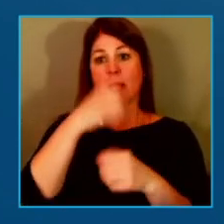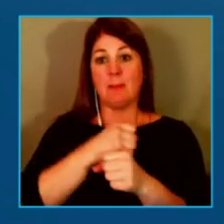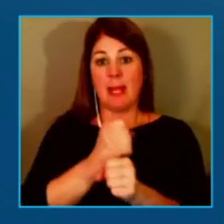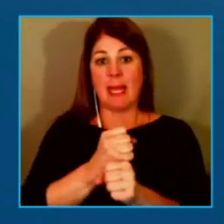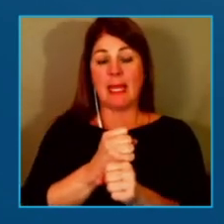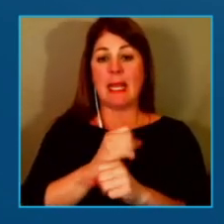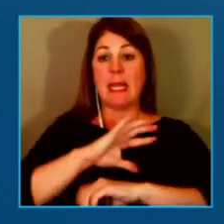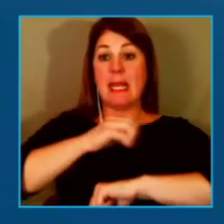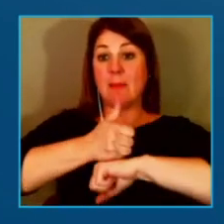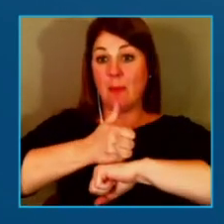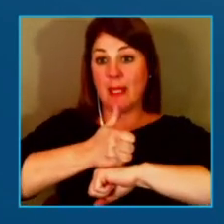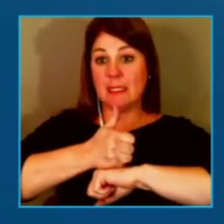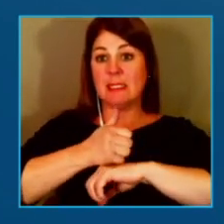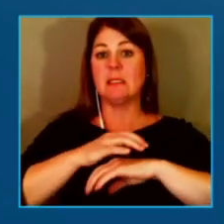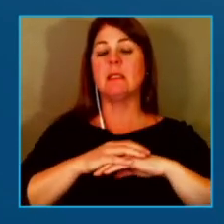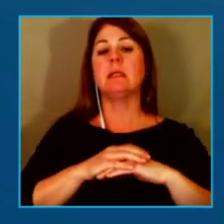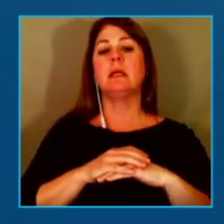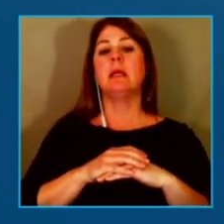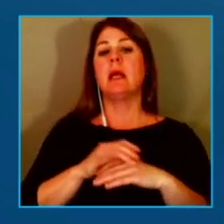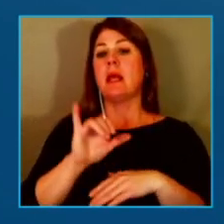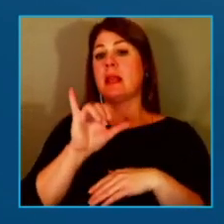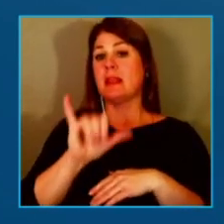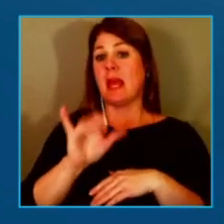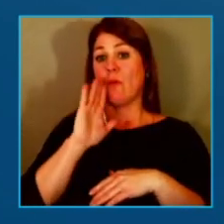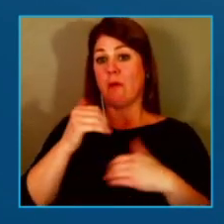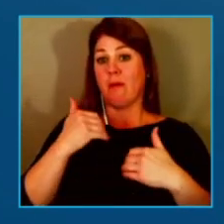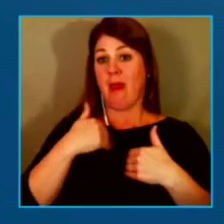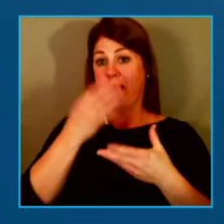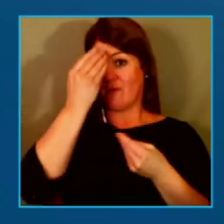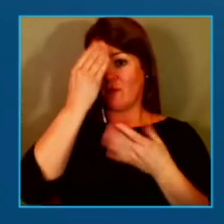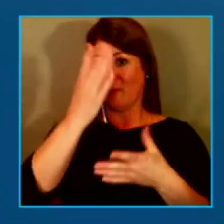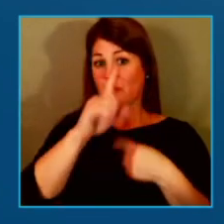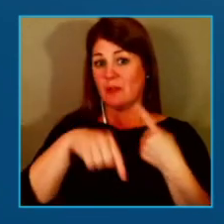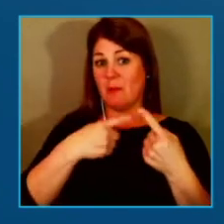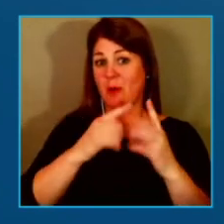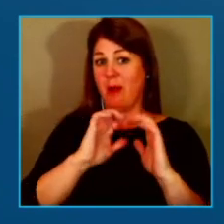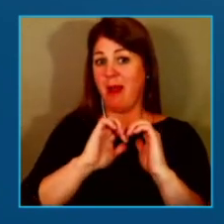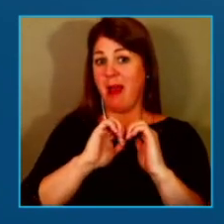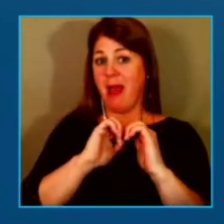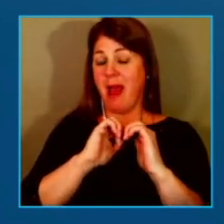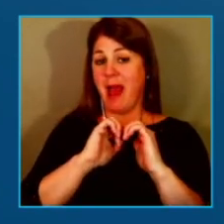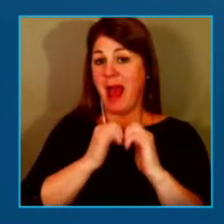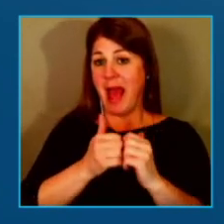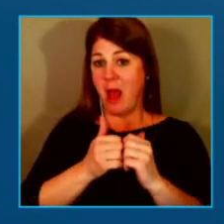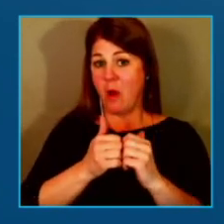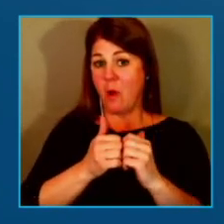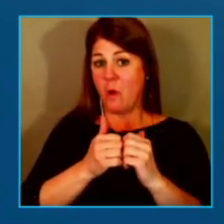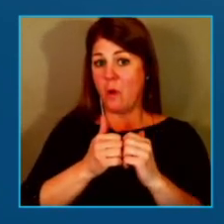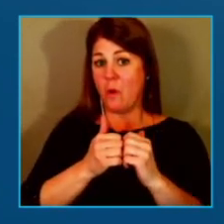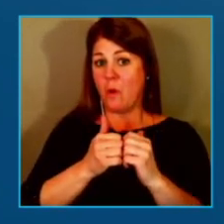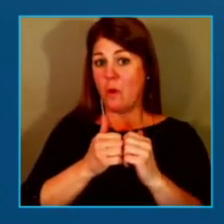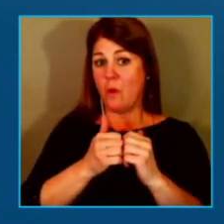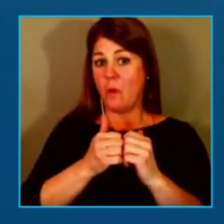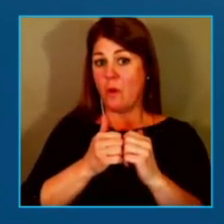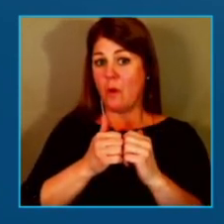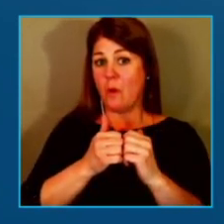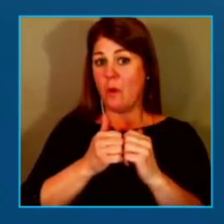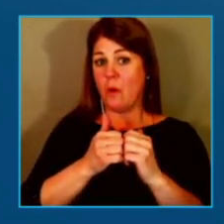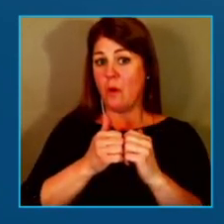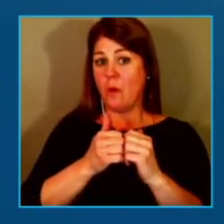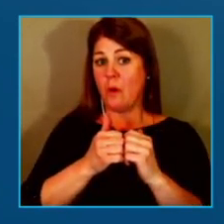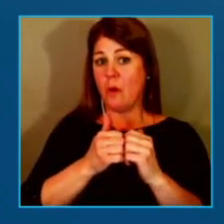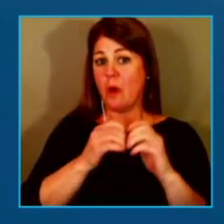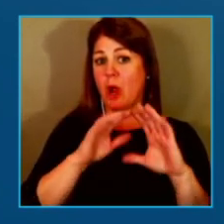contain information then on how a constituency group would be permitted